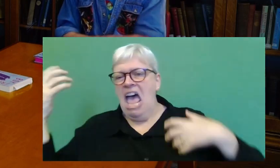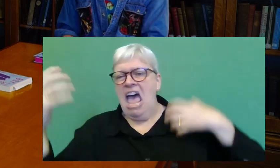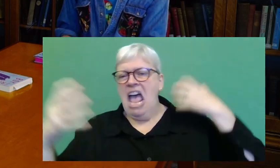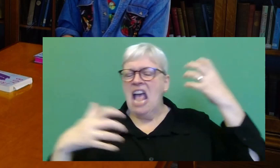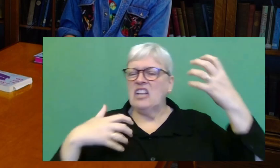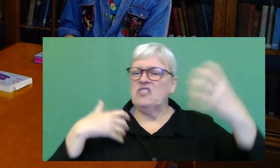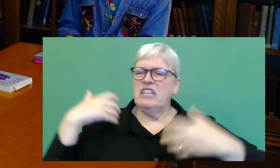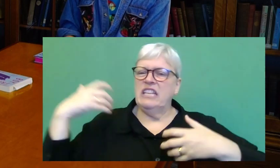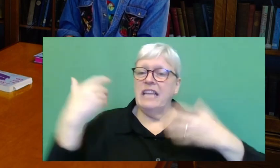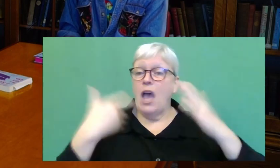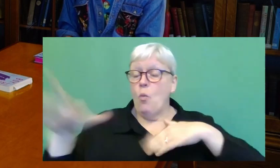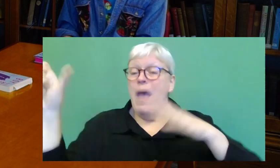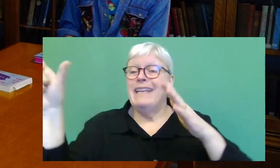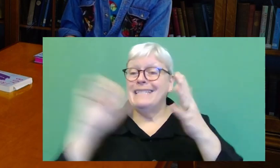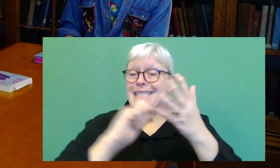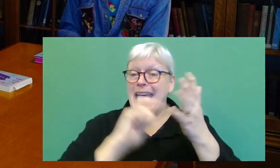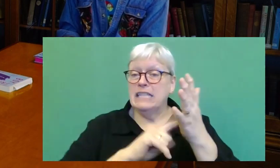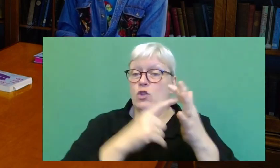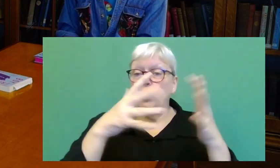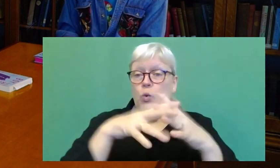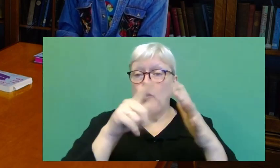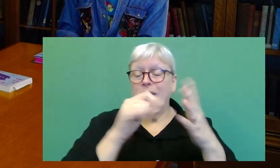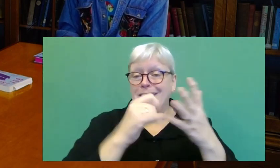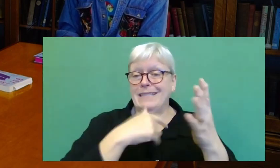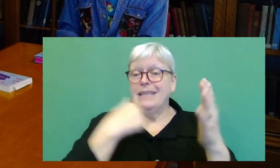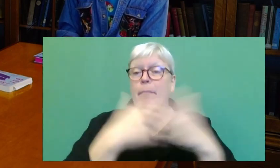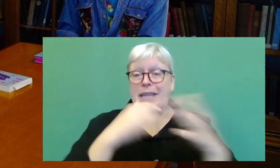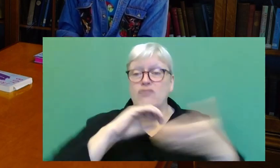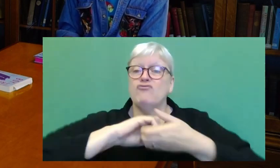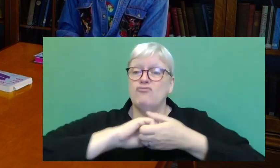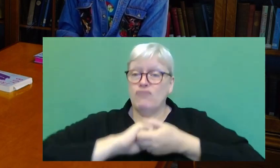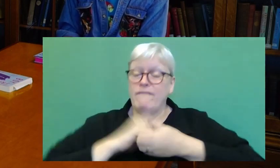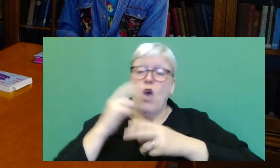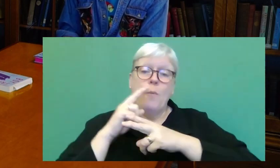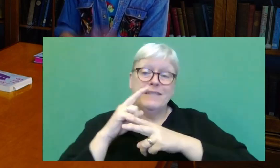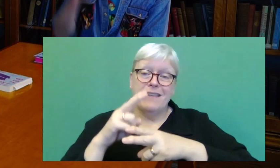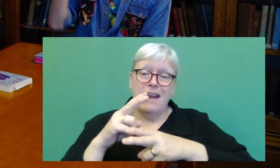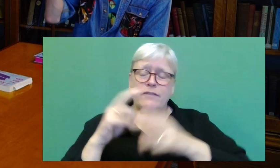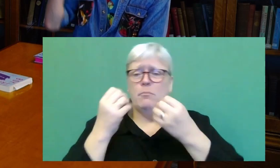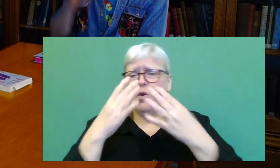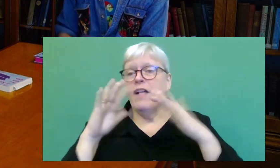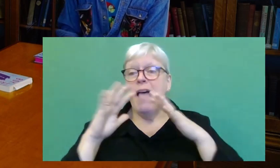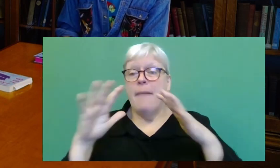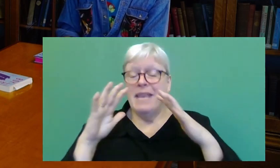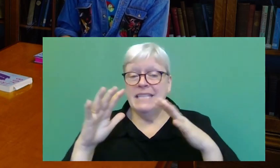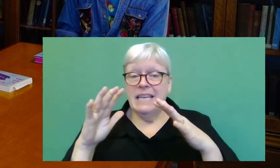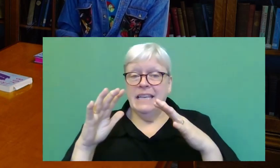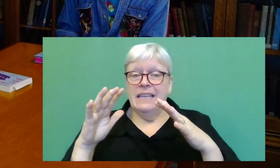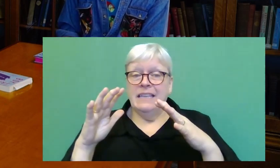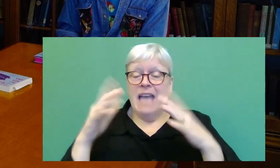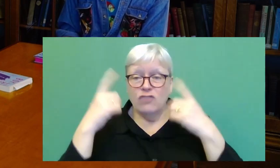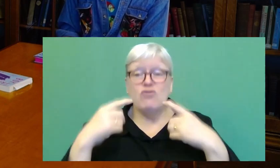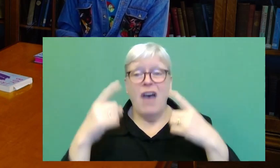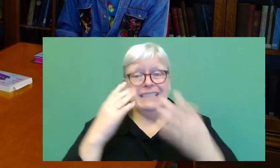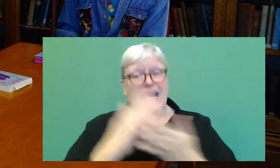Grief Observed, which you talked about in the book, which was beautiful and amazing and made me cry, definitely.